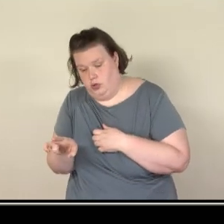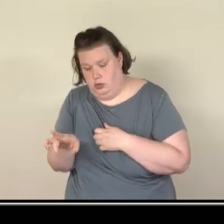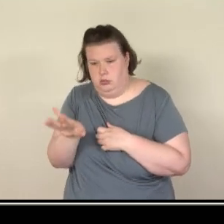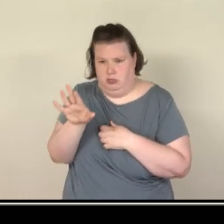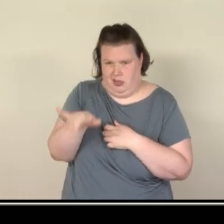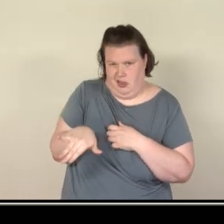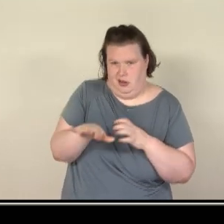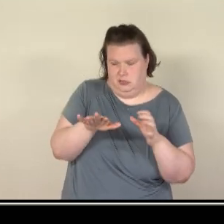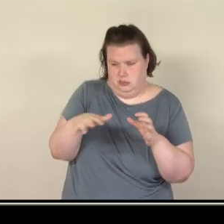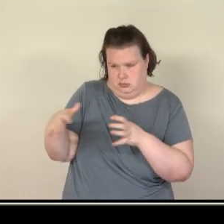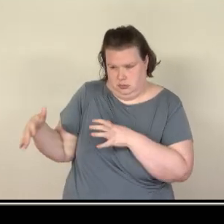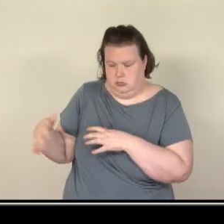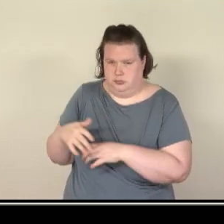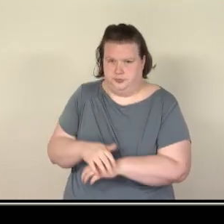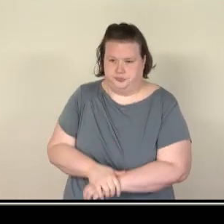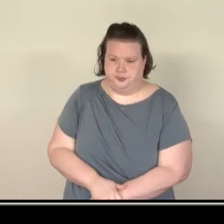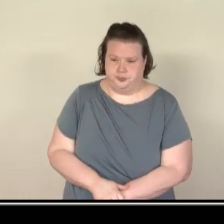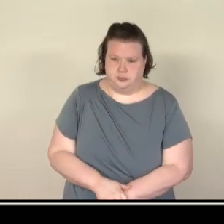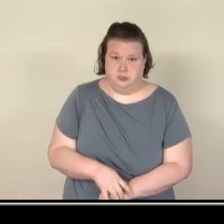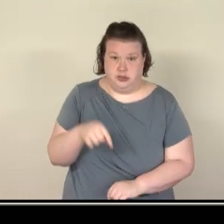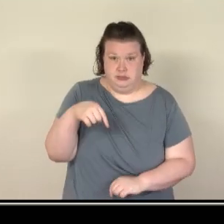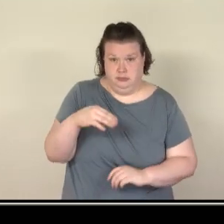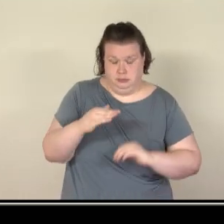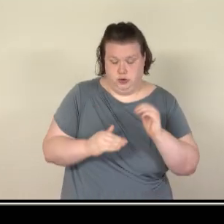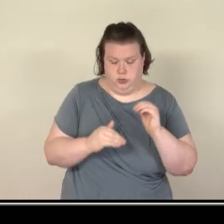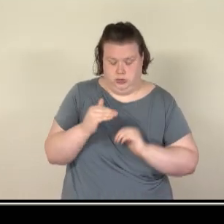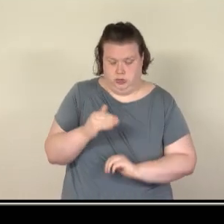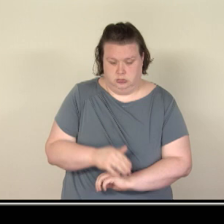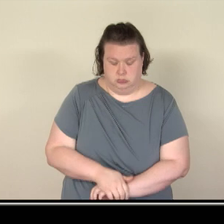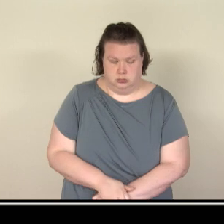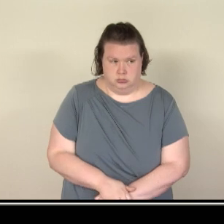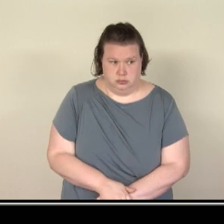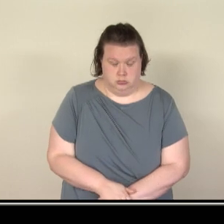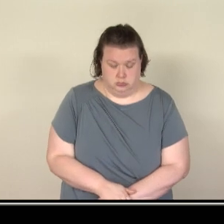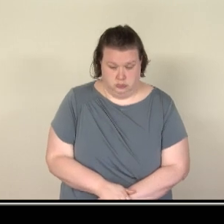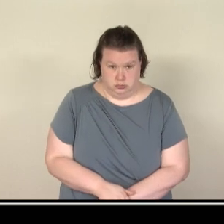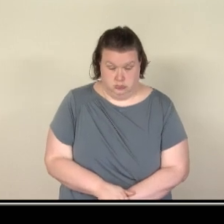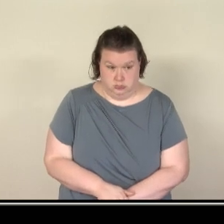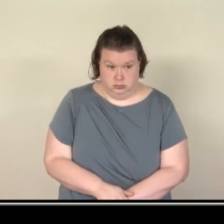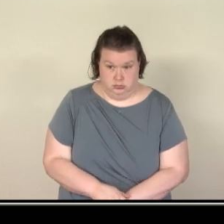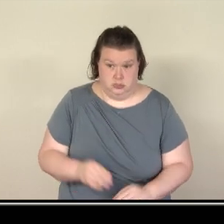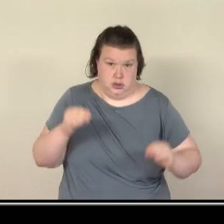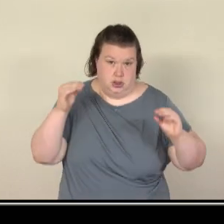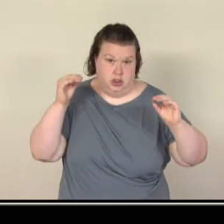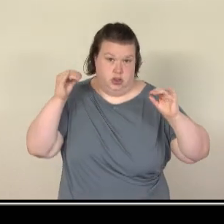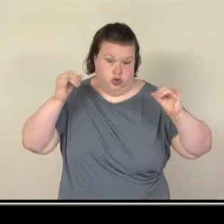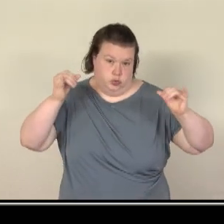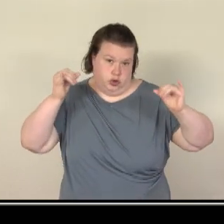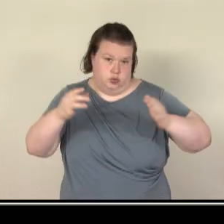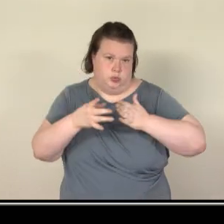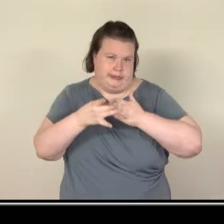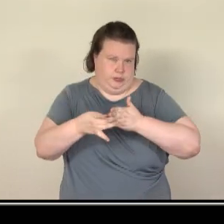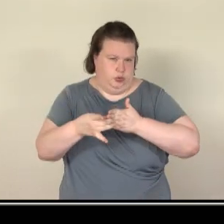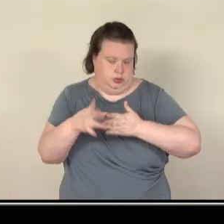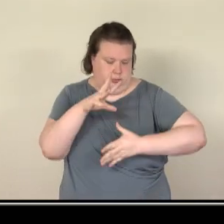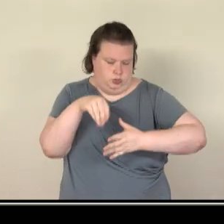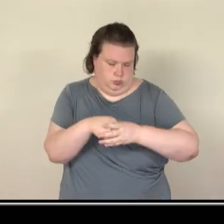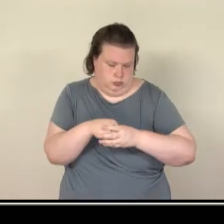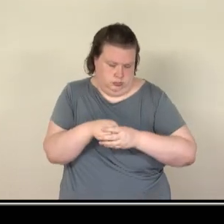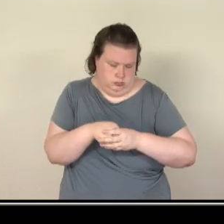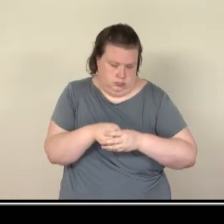those categories in this building, and then our instructional leadership is included here. The